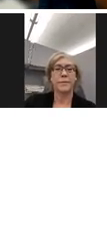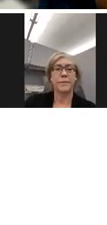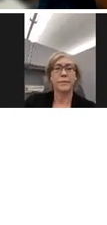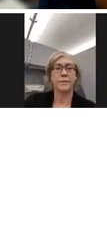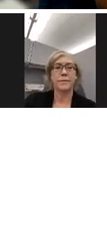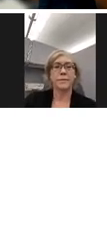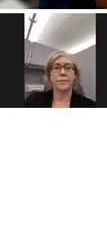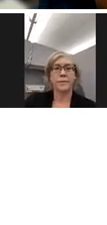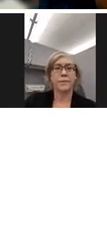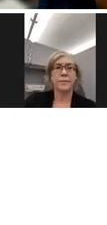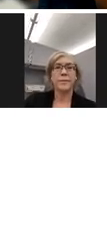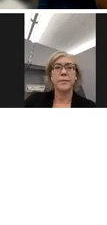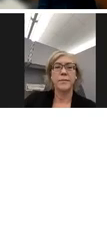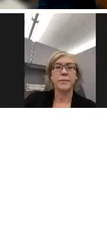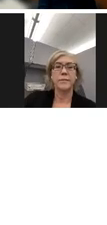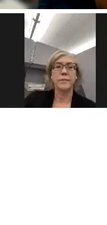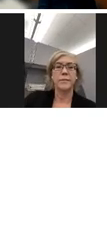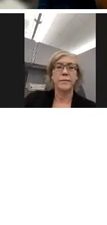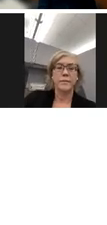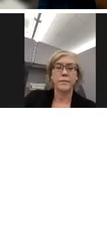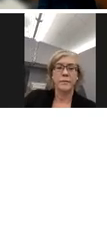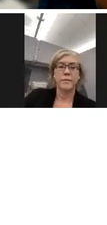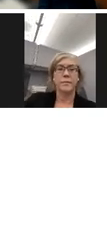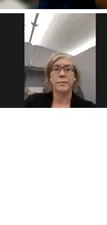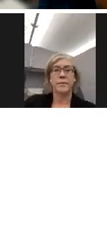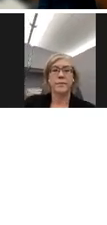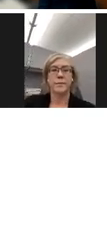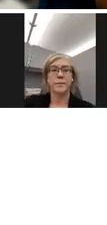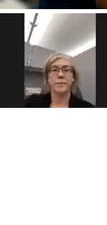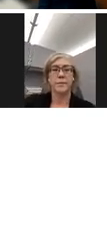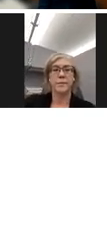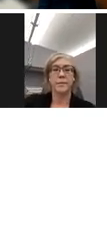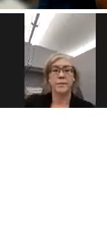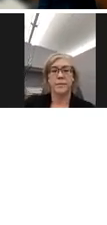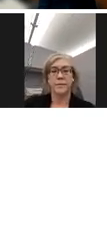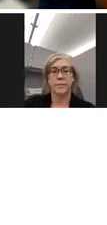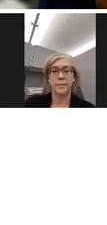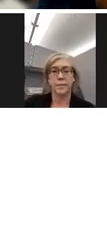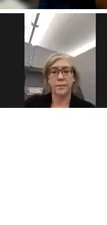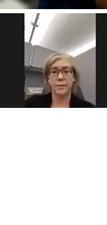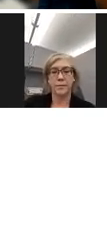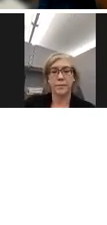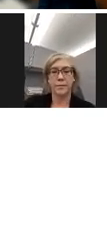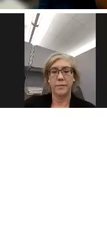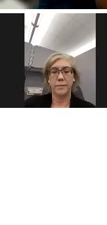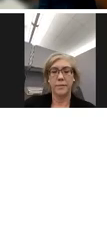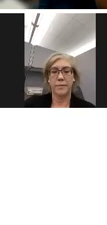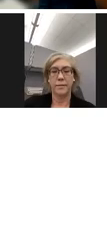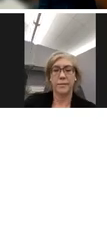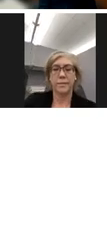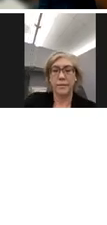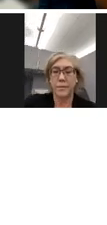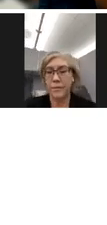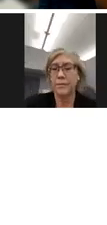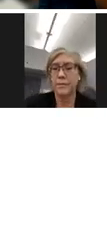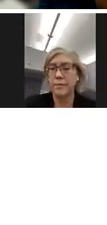system. And then also the final guiding principle, as you heard me mention, strategy is to minimize service fragmentation